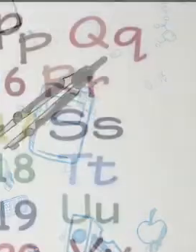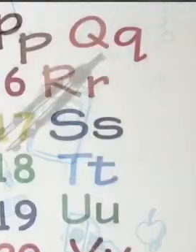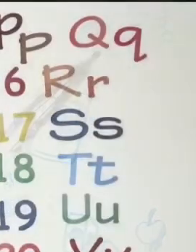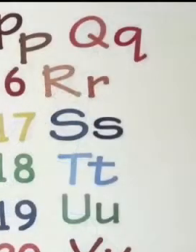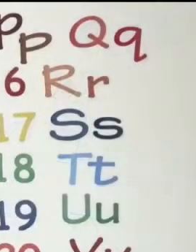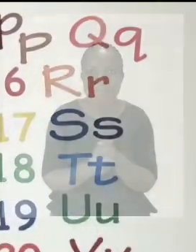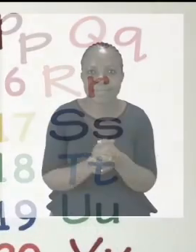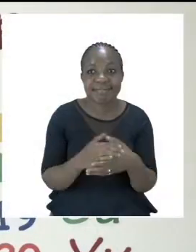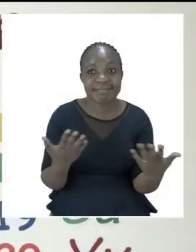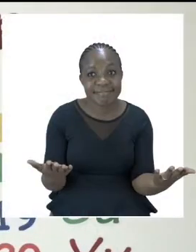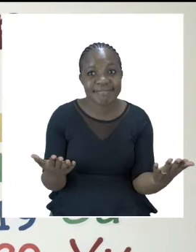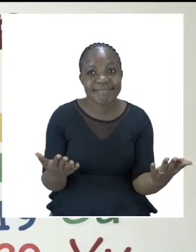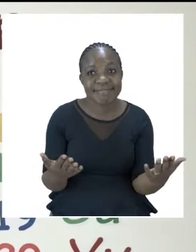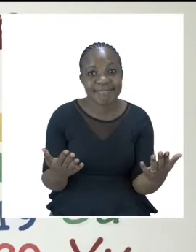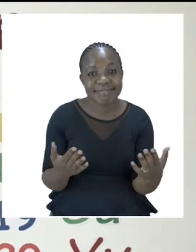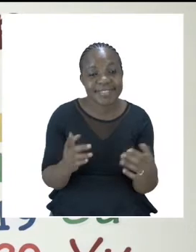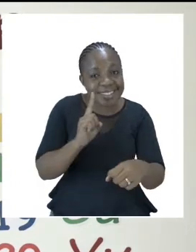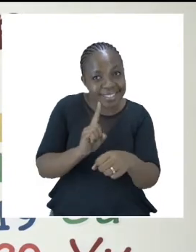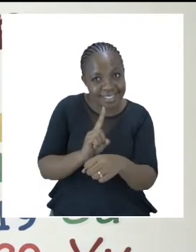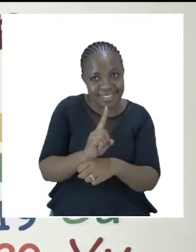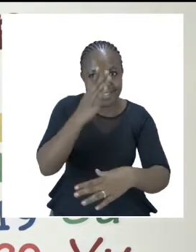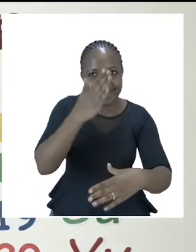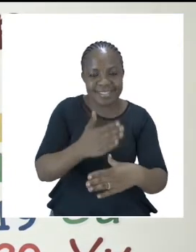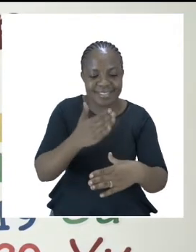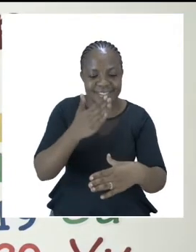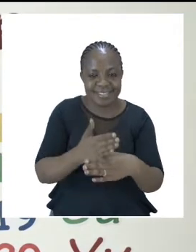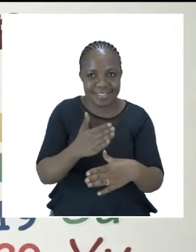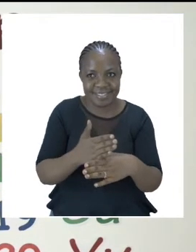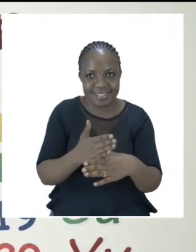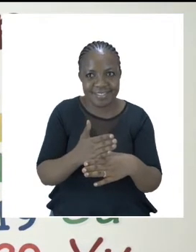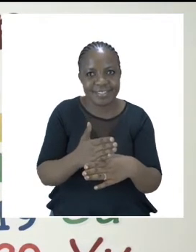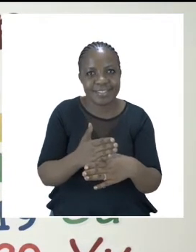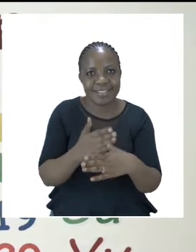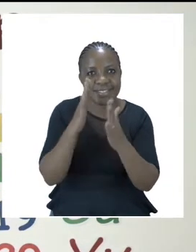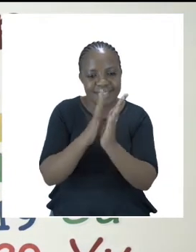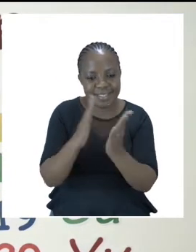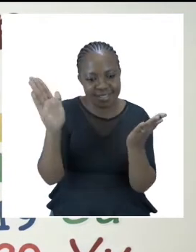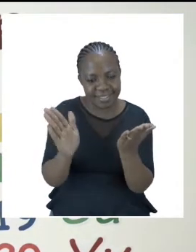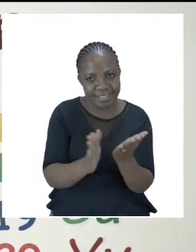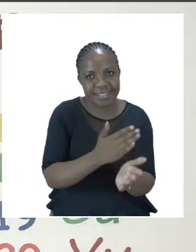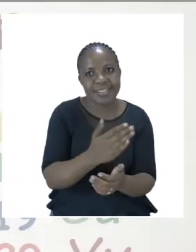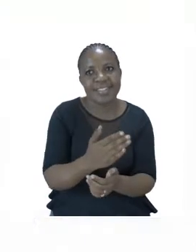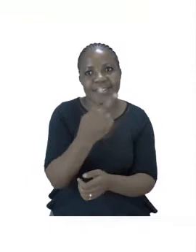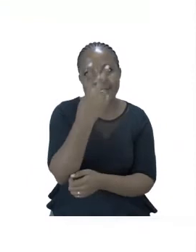Our first exercise can be found on page 27.